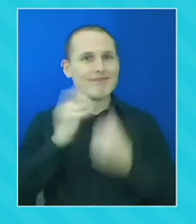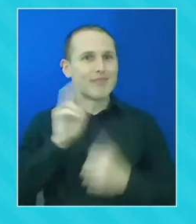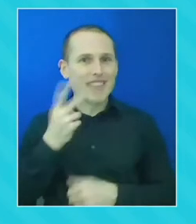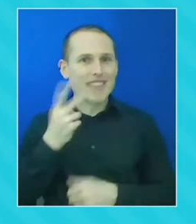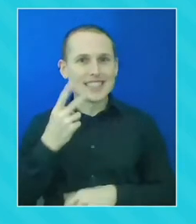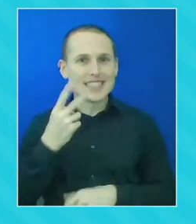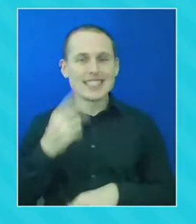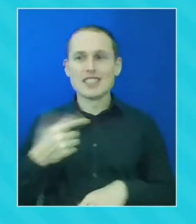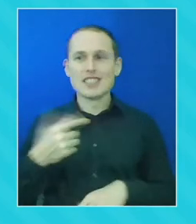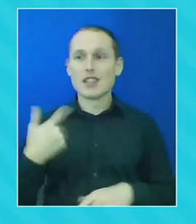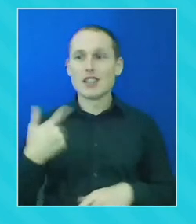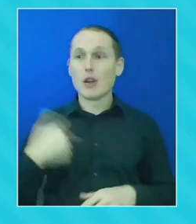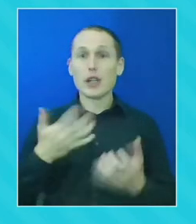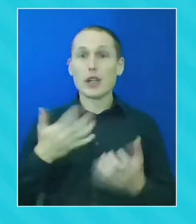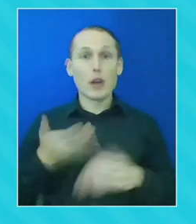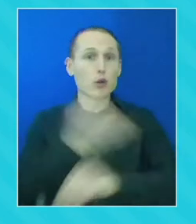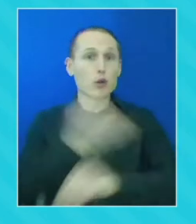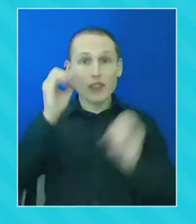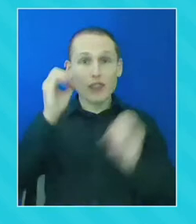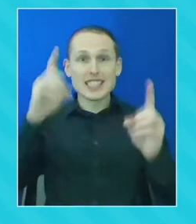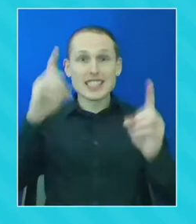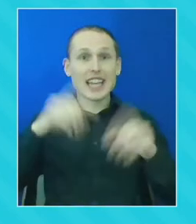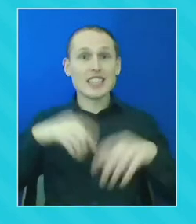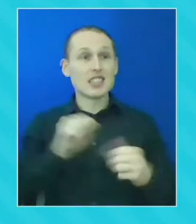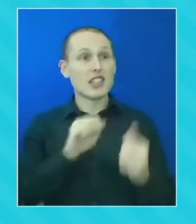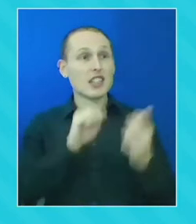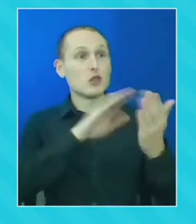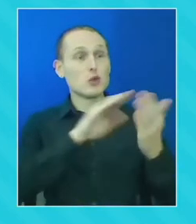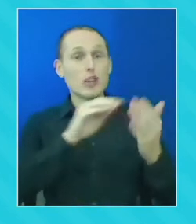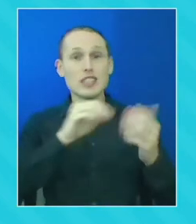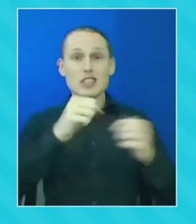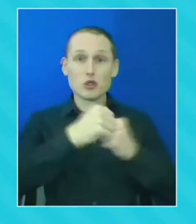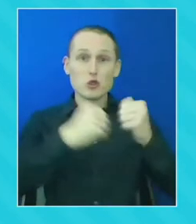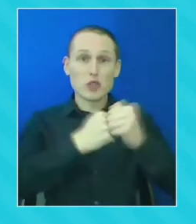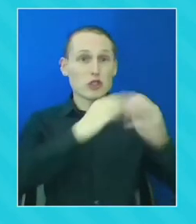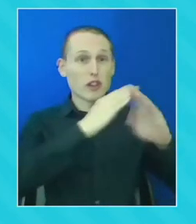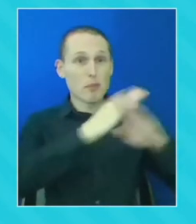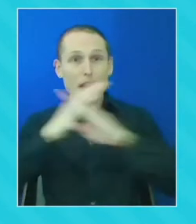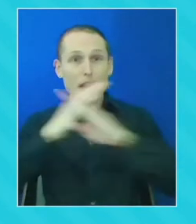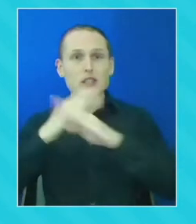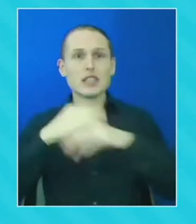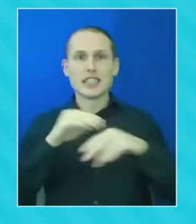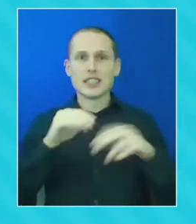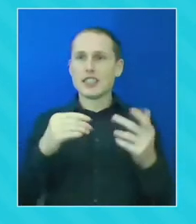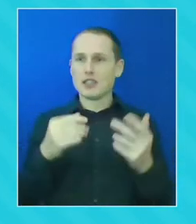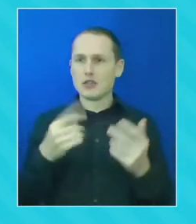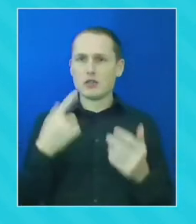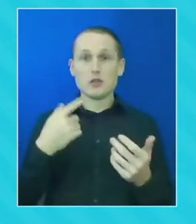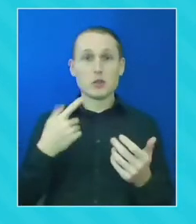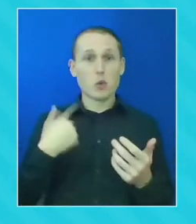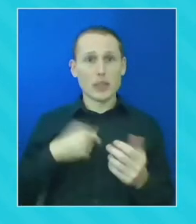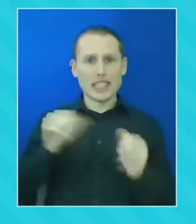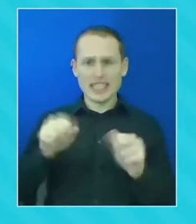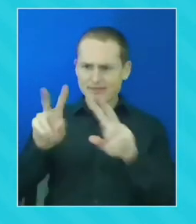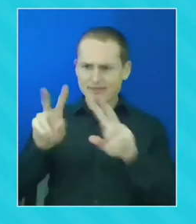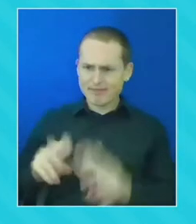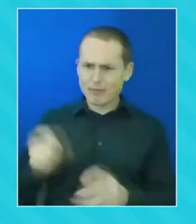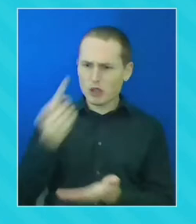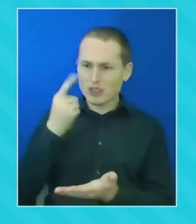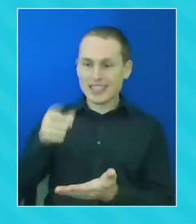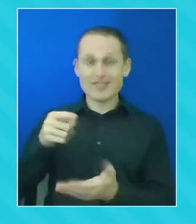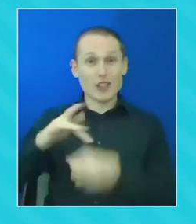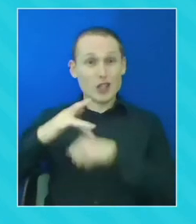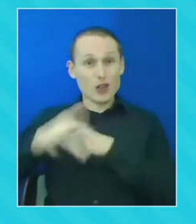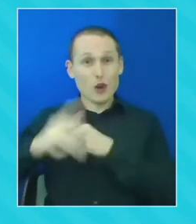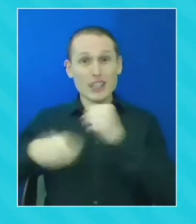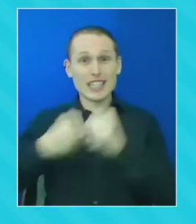and address structural barriers so we can all collectively recognize that these early years must never be forgotten.